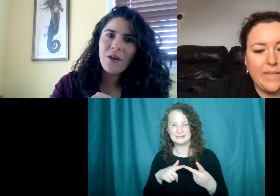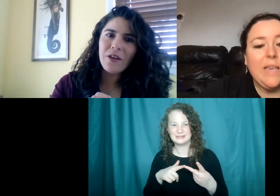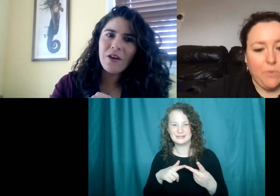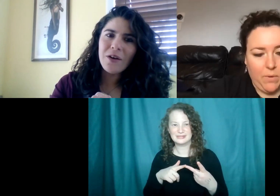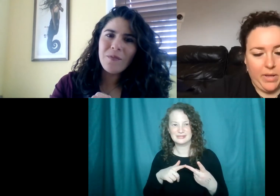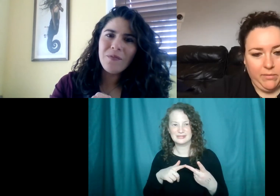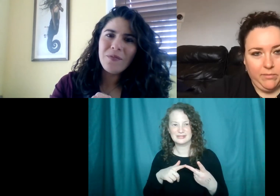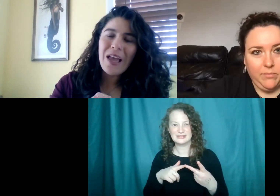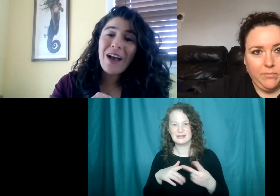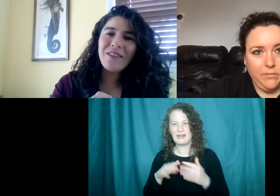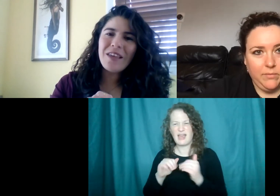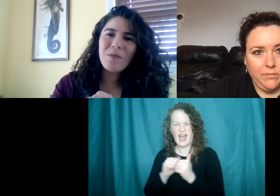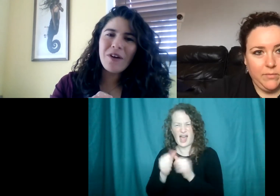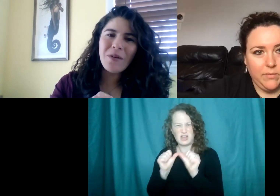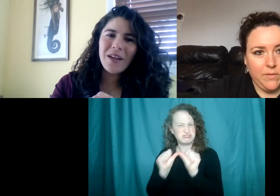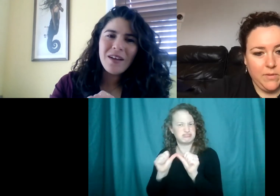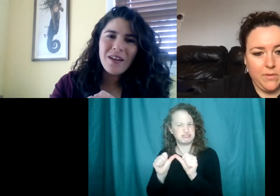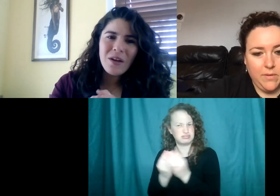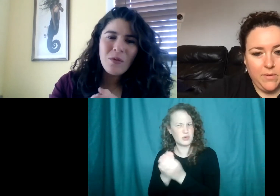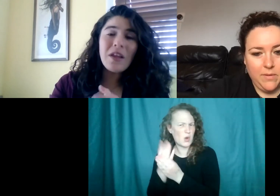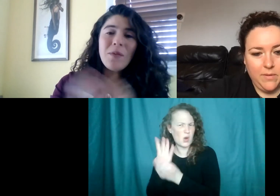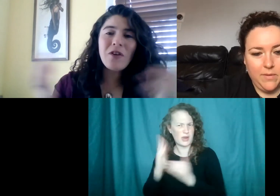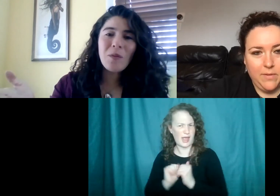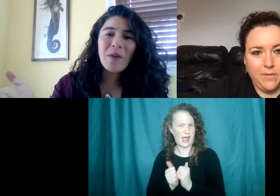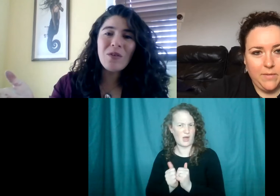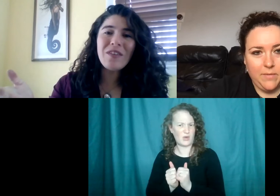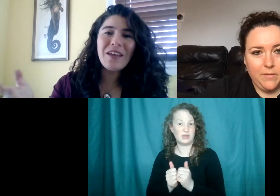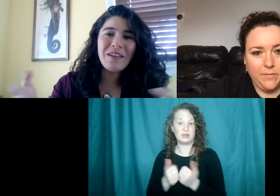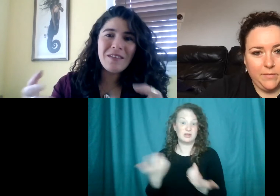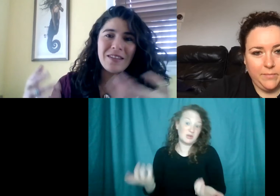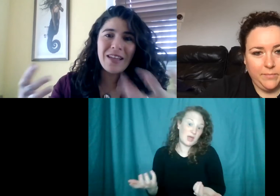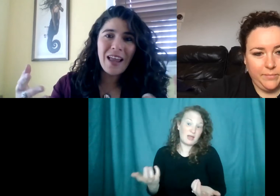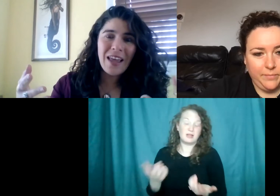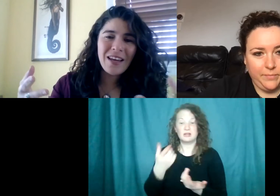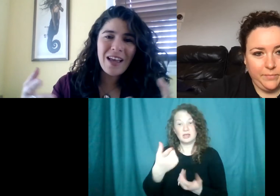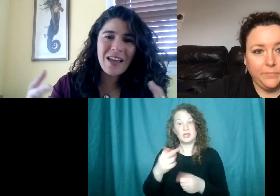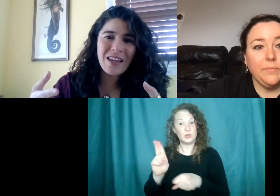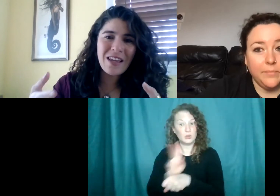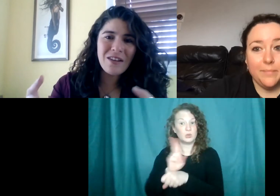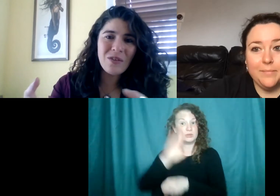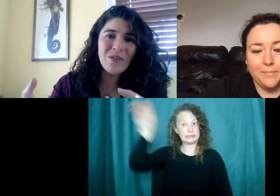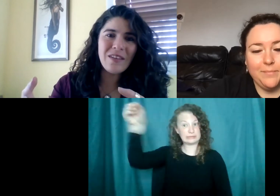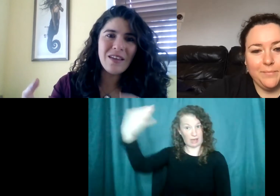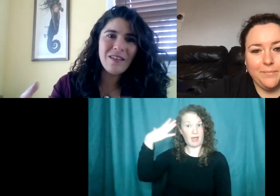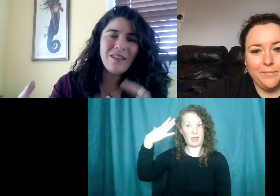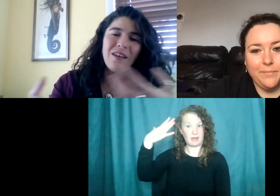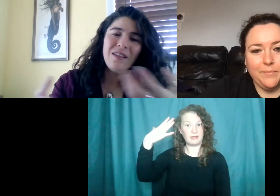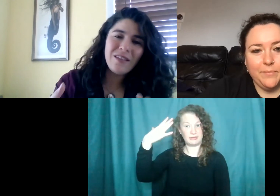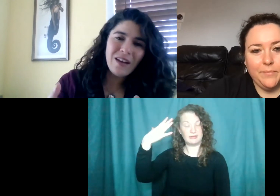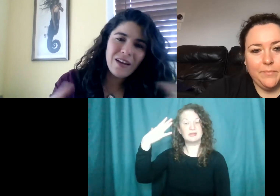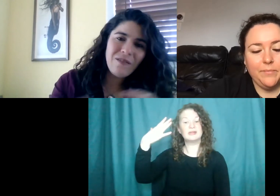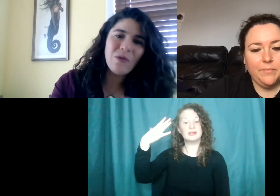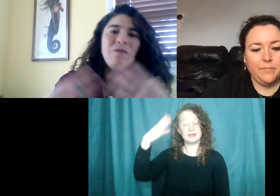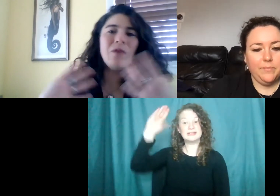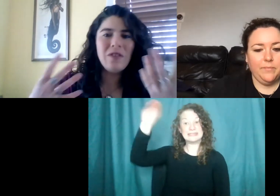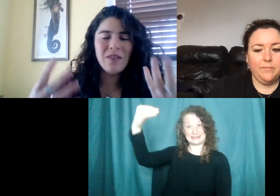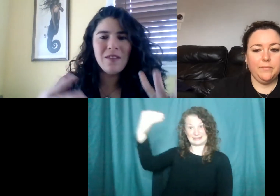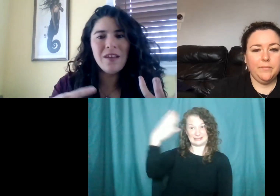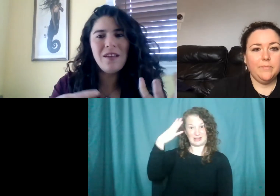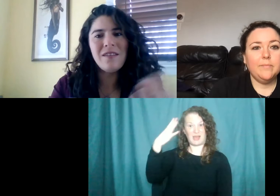How does it keep growing? How does it keep growing? Well, it keeps growing by using the sunlight, and it uses the sunlight